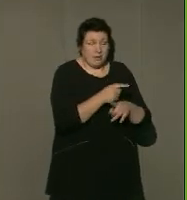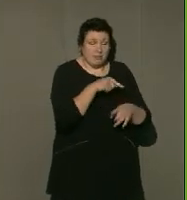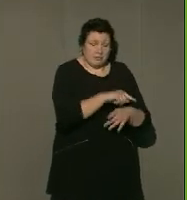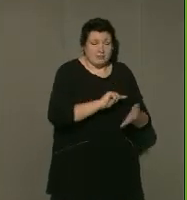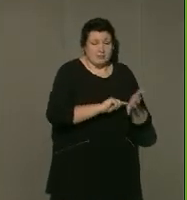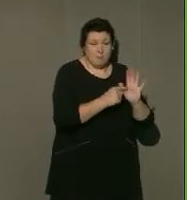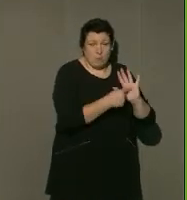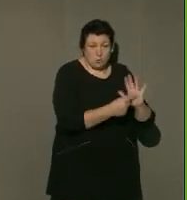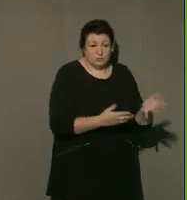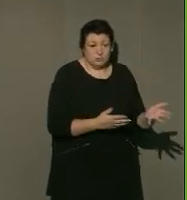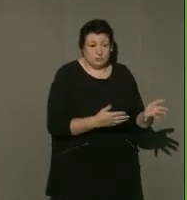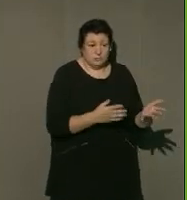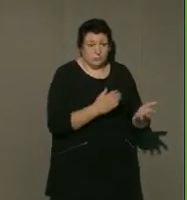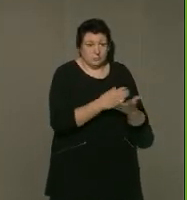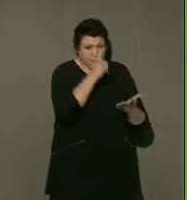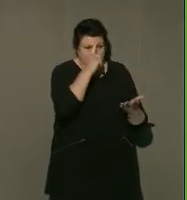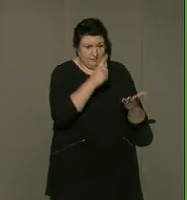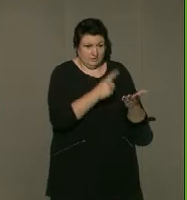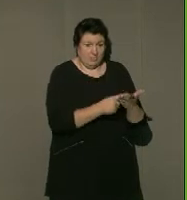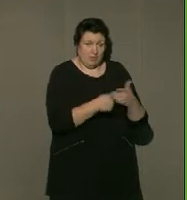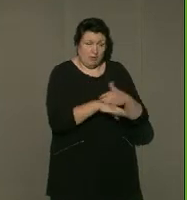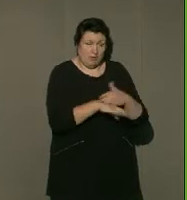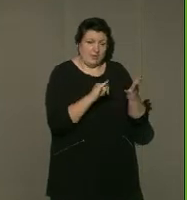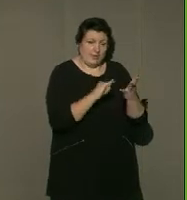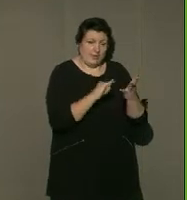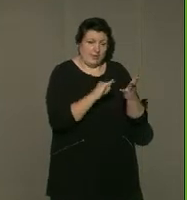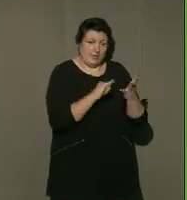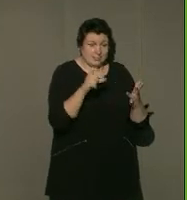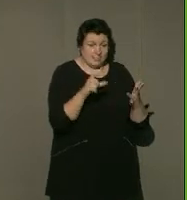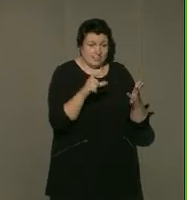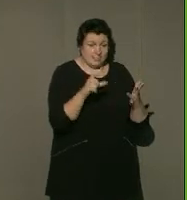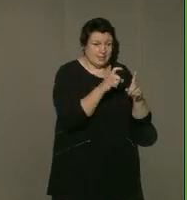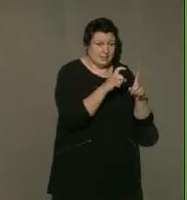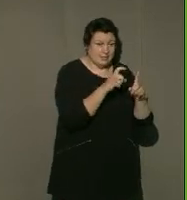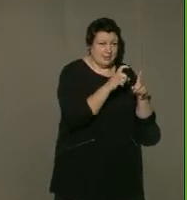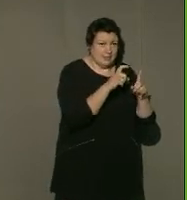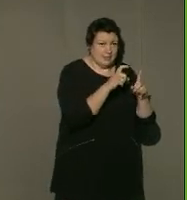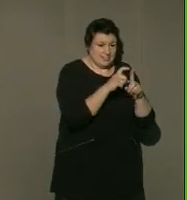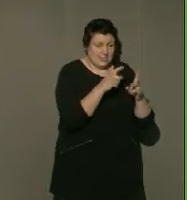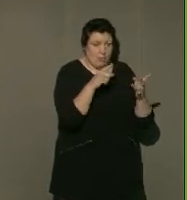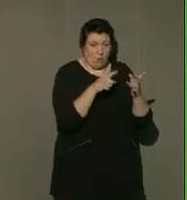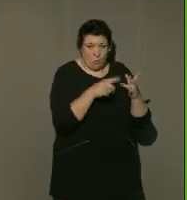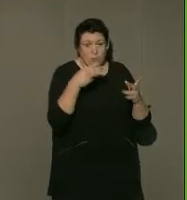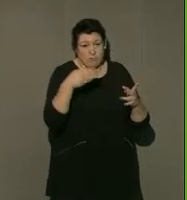decision we had to make under SOCC D9